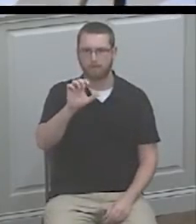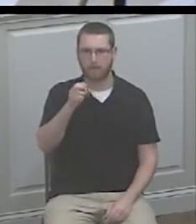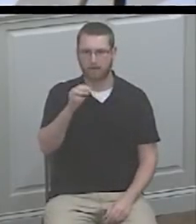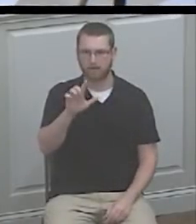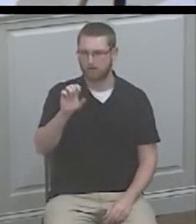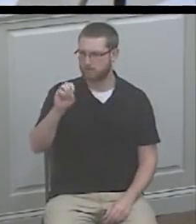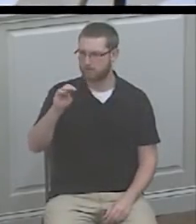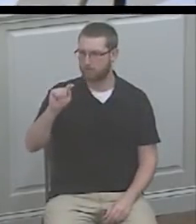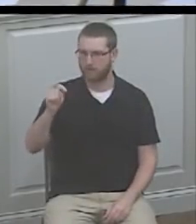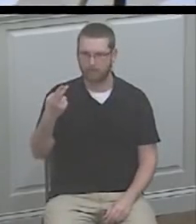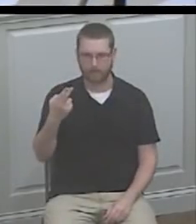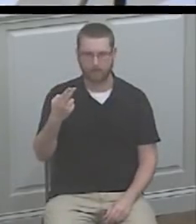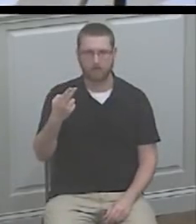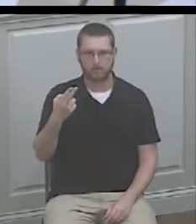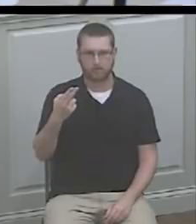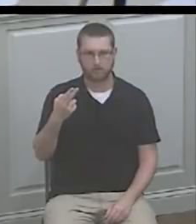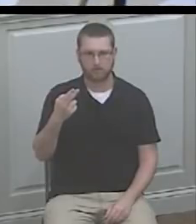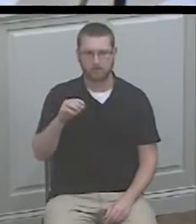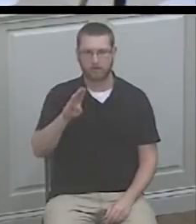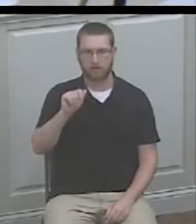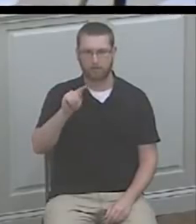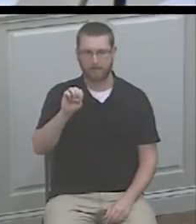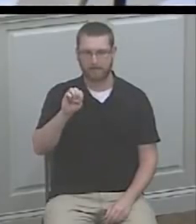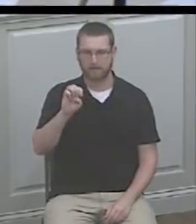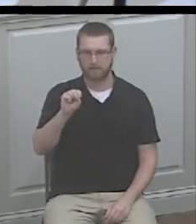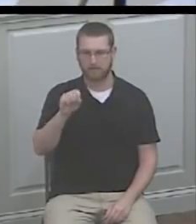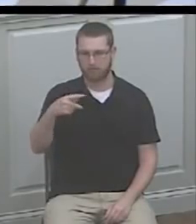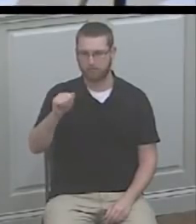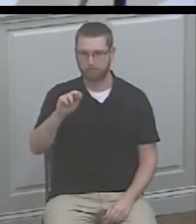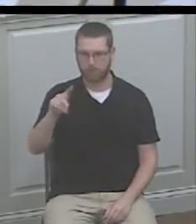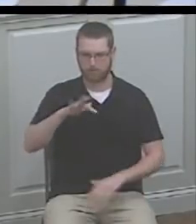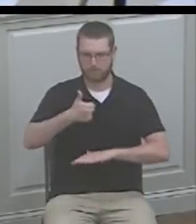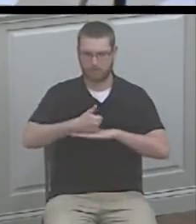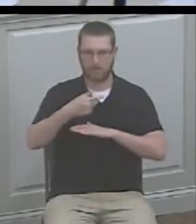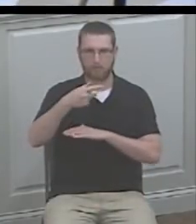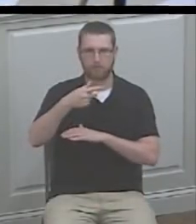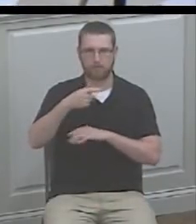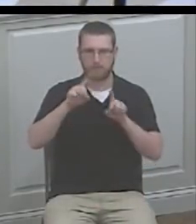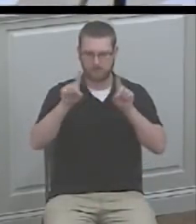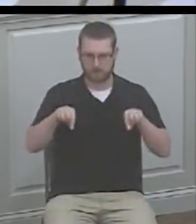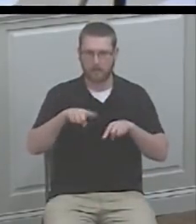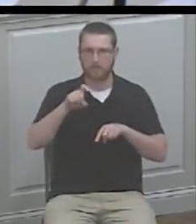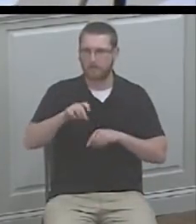at Bates Park. There is we did put up a sign that needs some